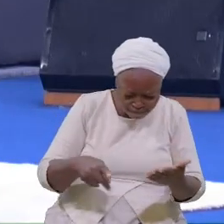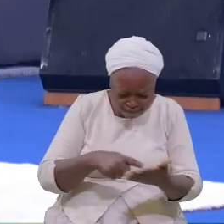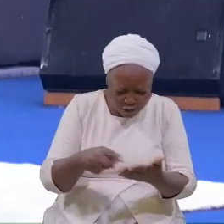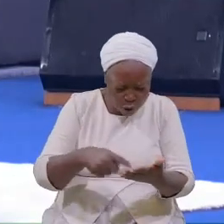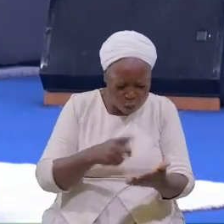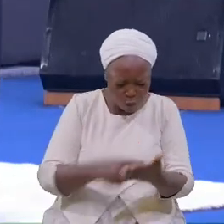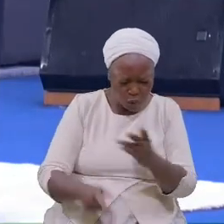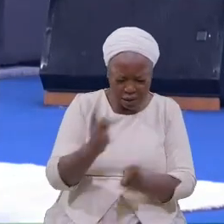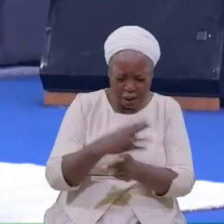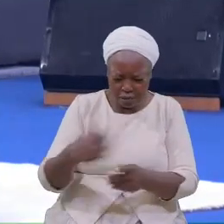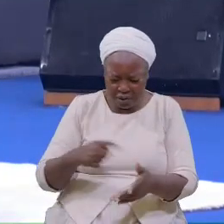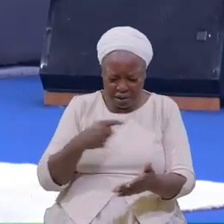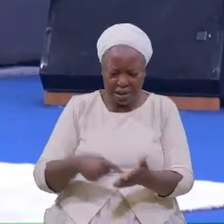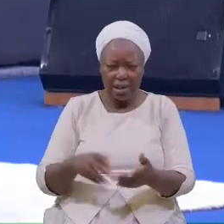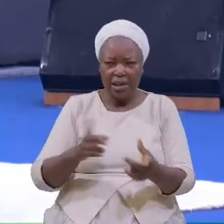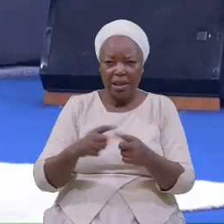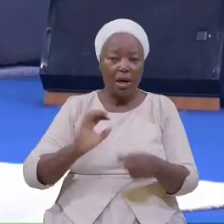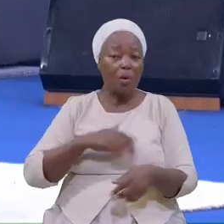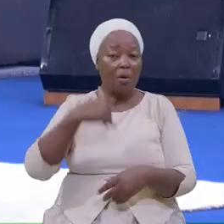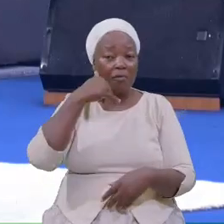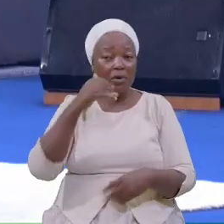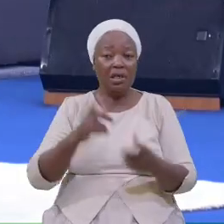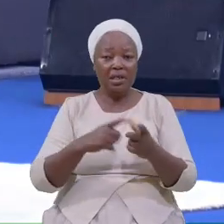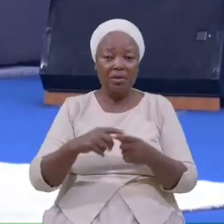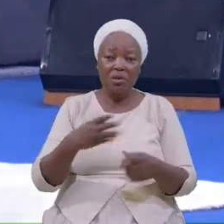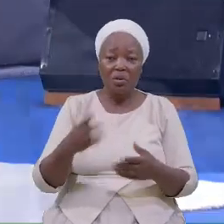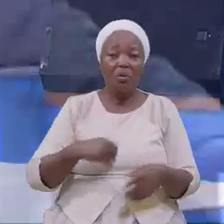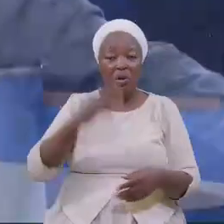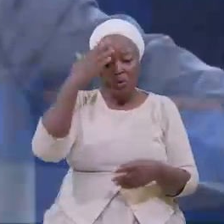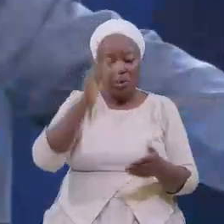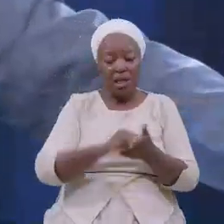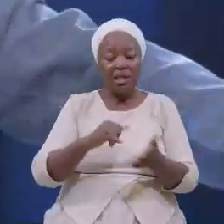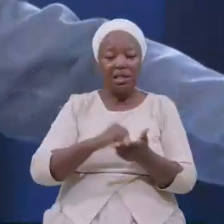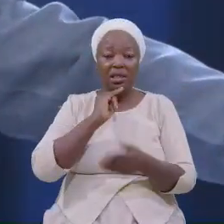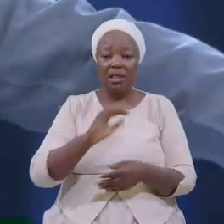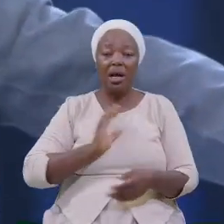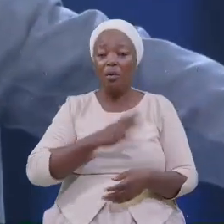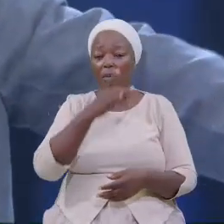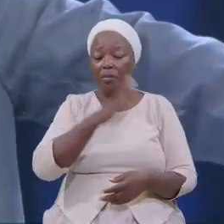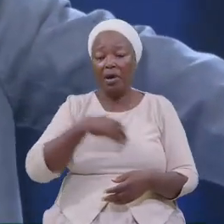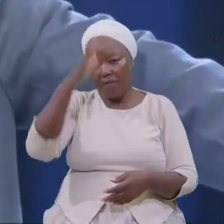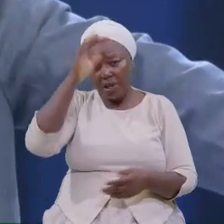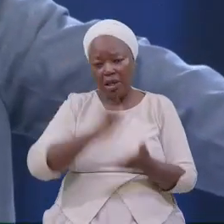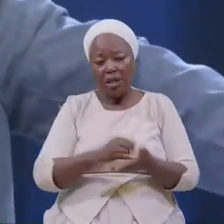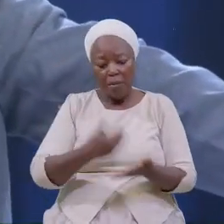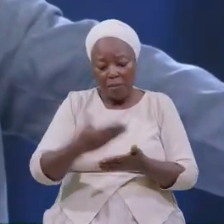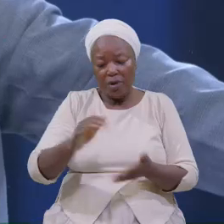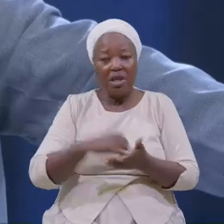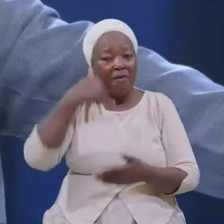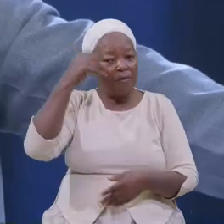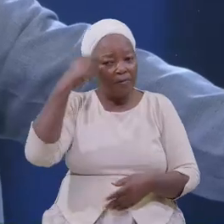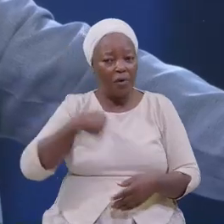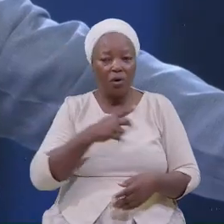this? And then our phone, after all, it's mommy, daddy that bought the phone. They want to check up,